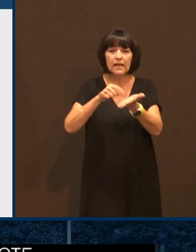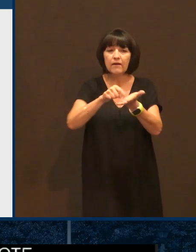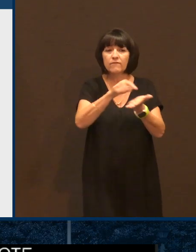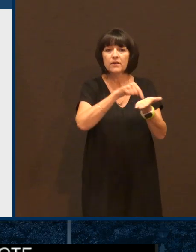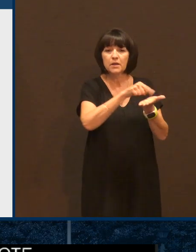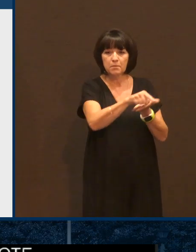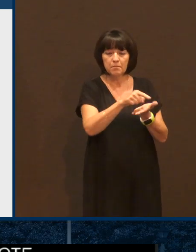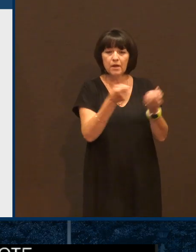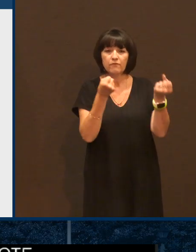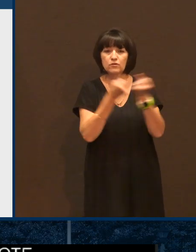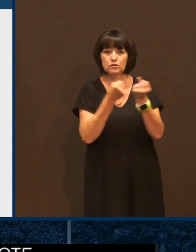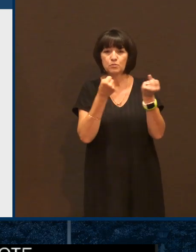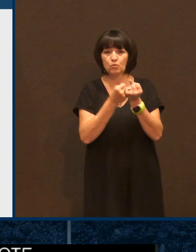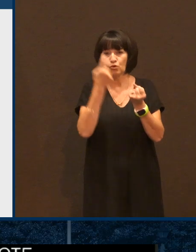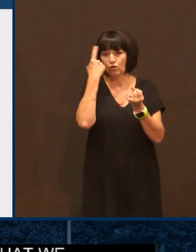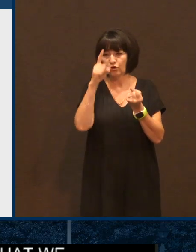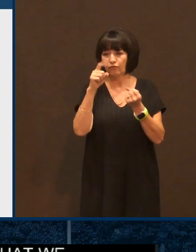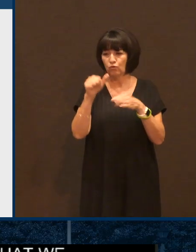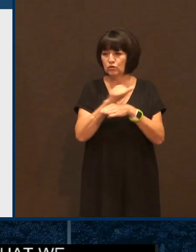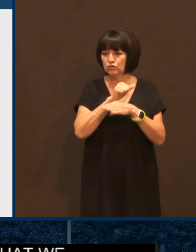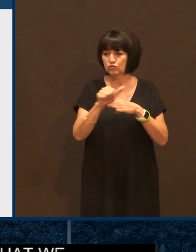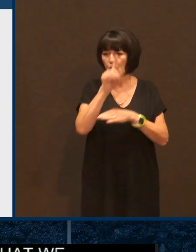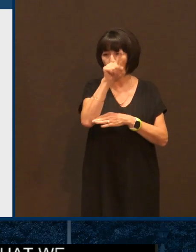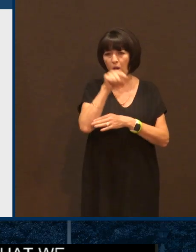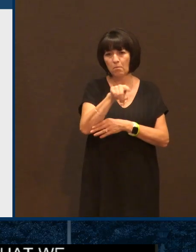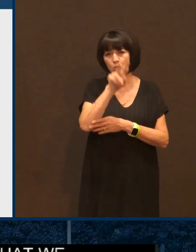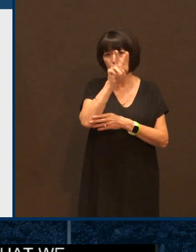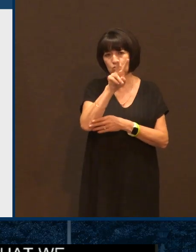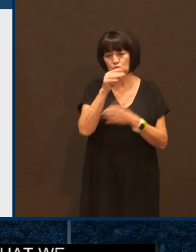bit, I think it's about $1.2 million that left